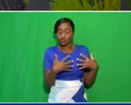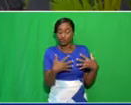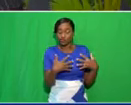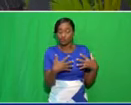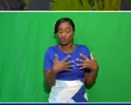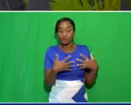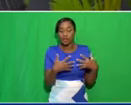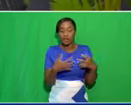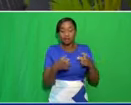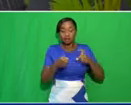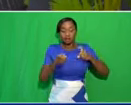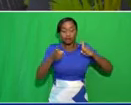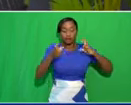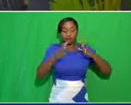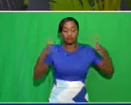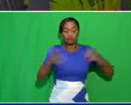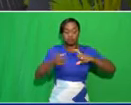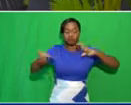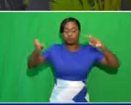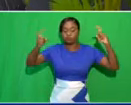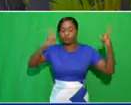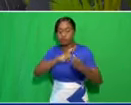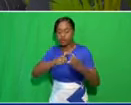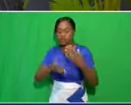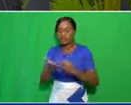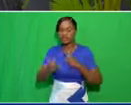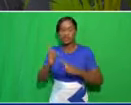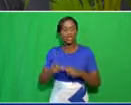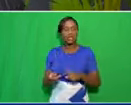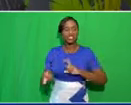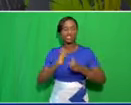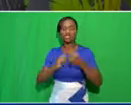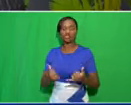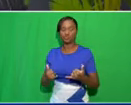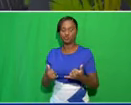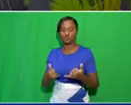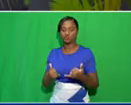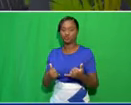of drastic changes. And some people say, well, just change it.